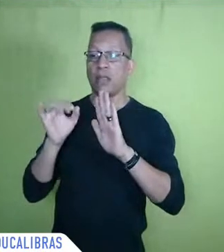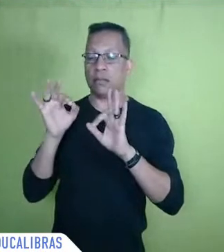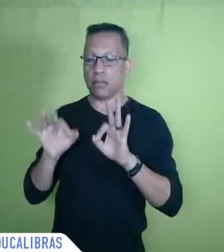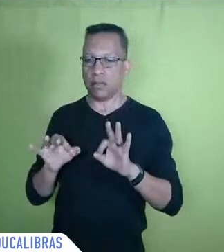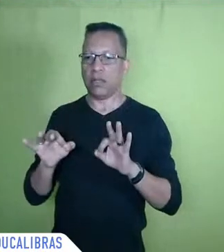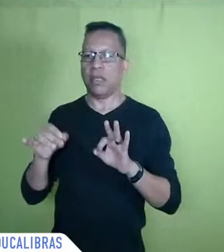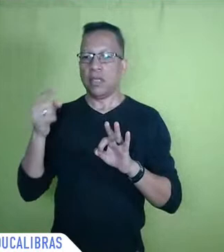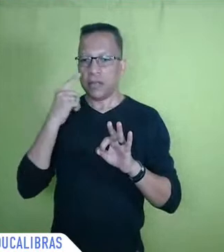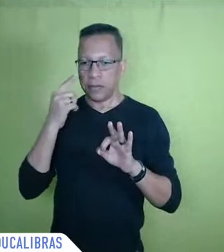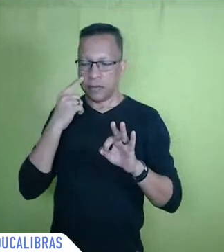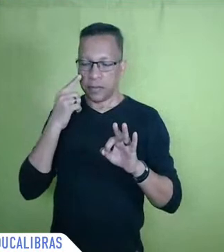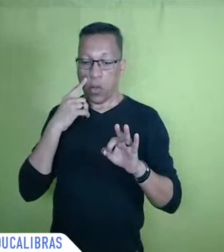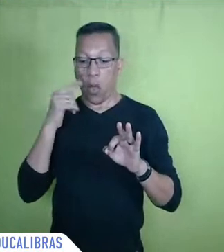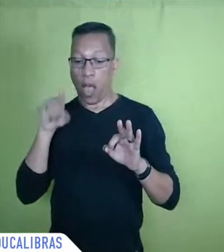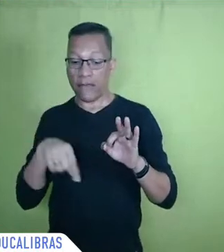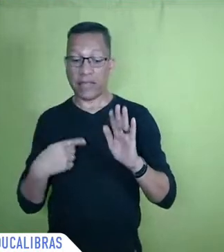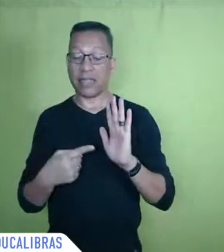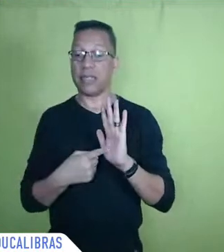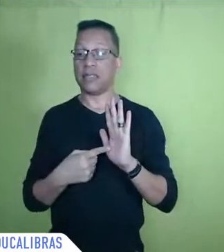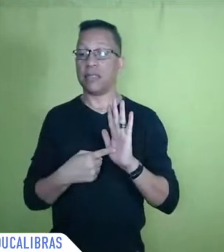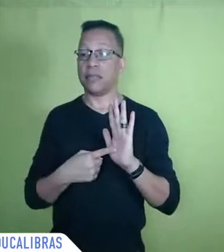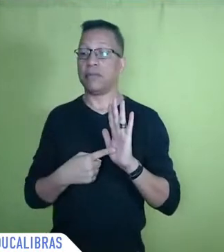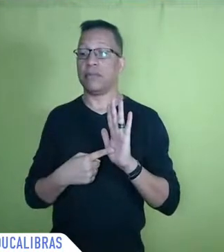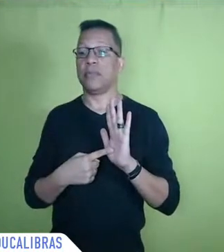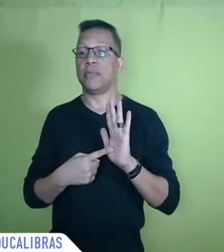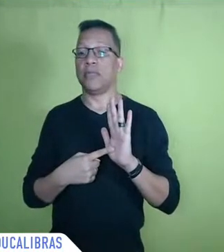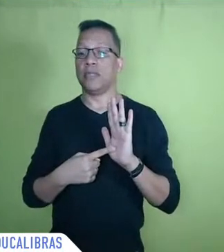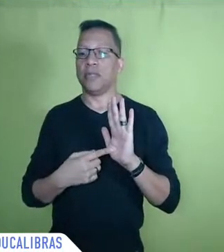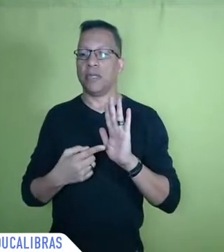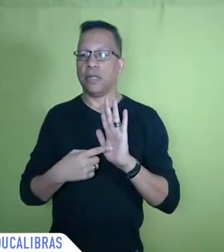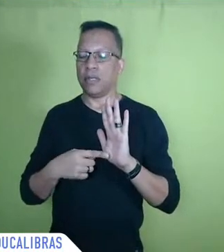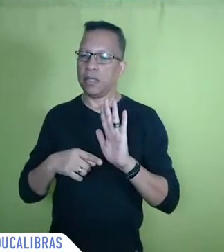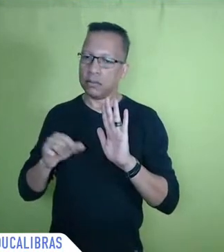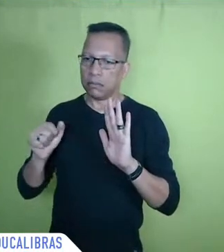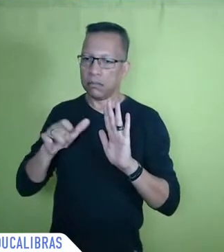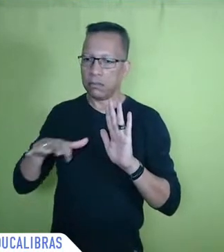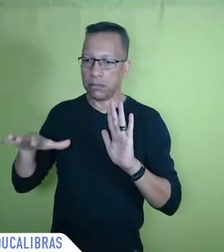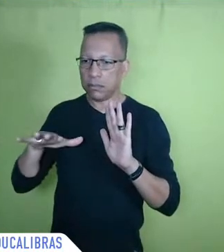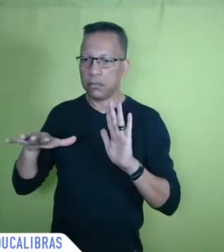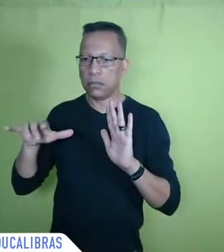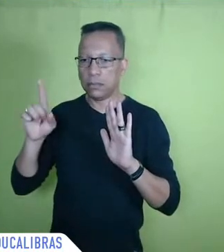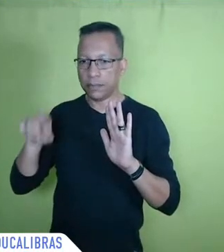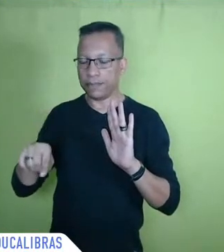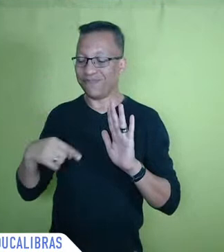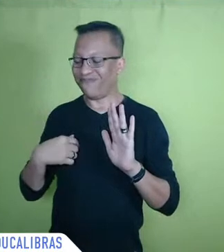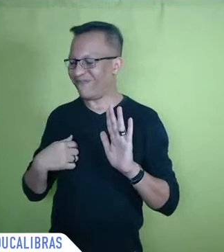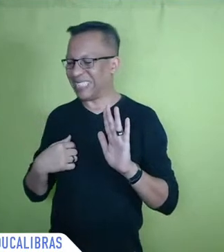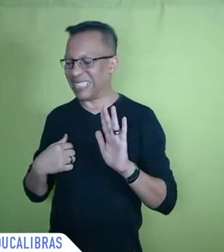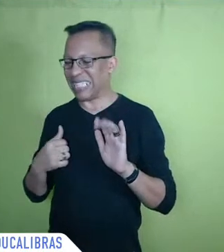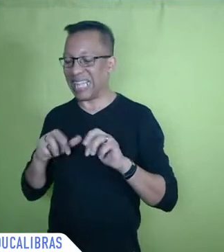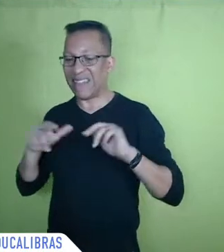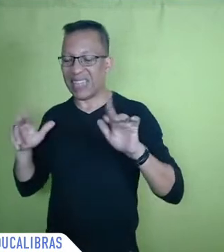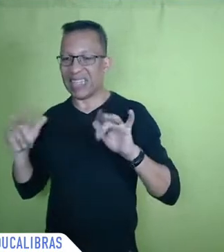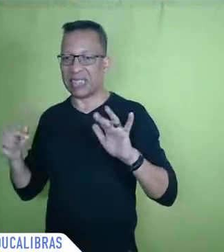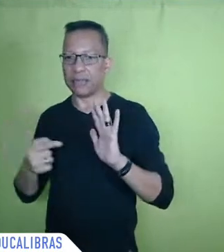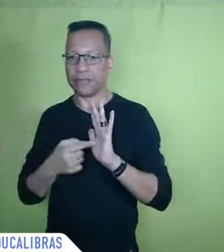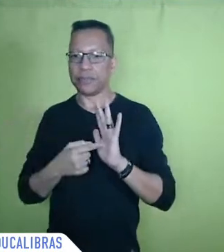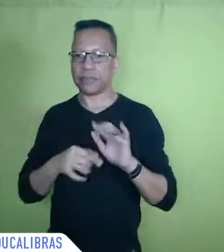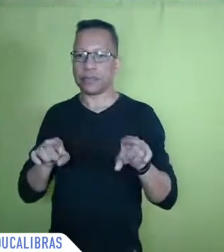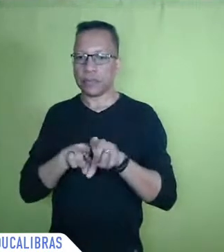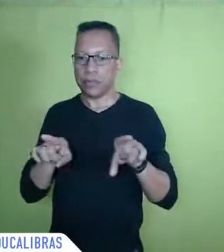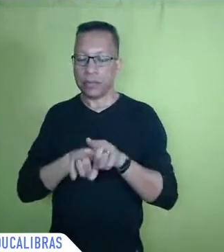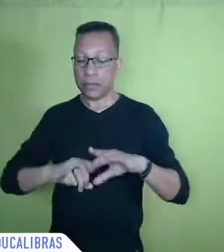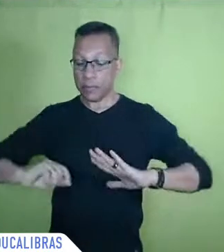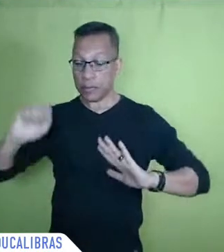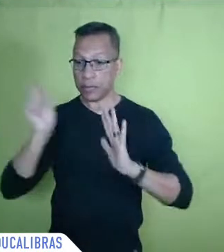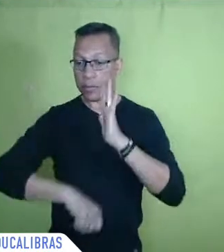years to work out on how to be fair in this distribution. but everything is different there,